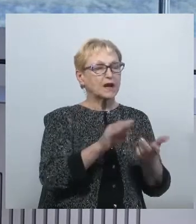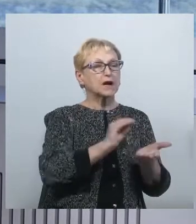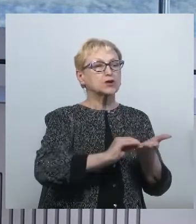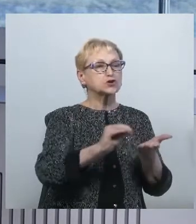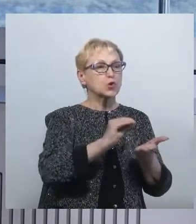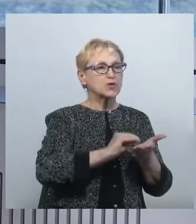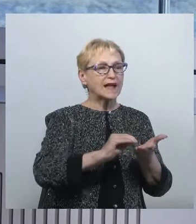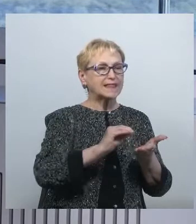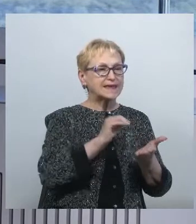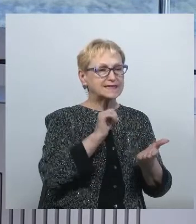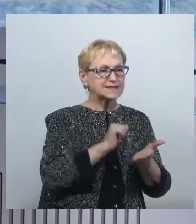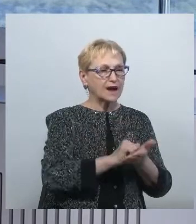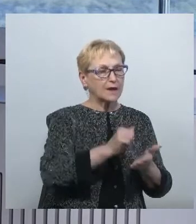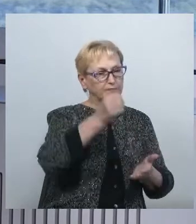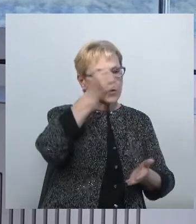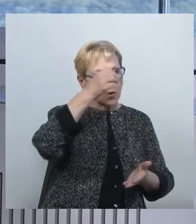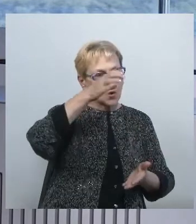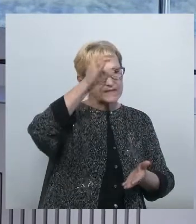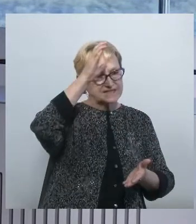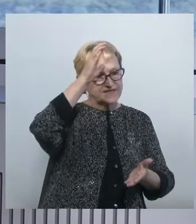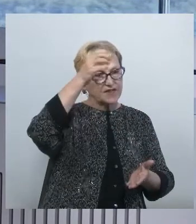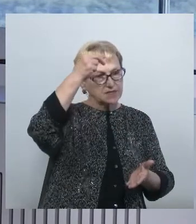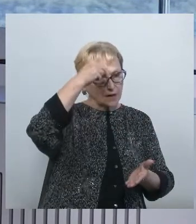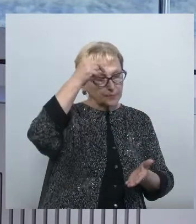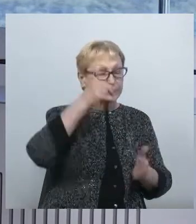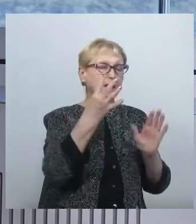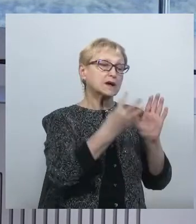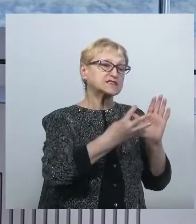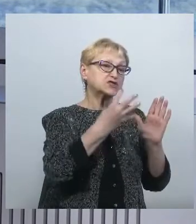that key challenges are oligarchs.